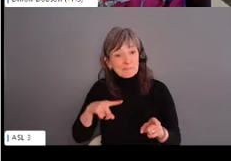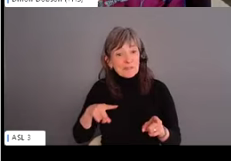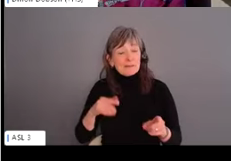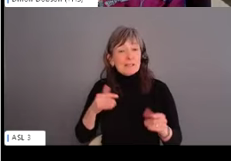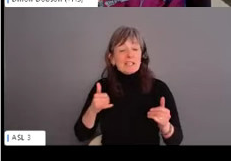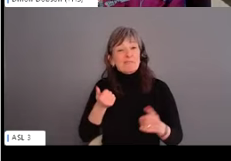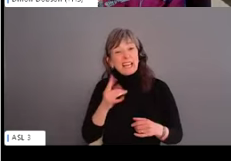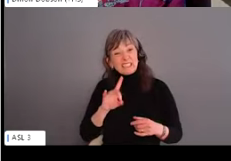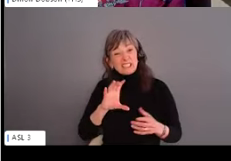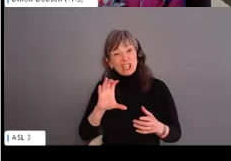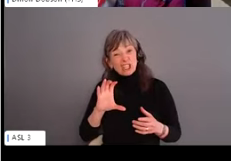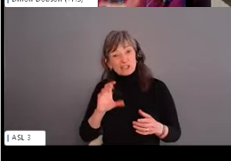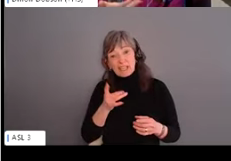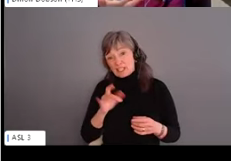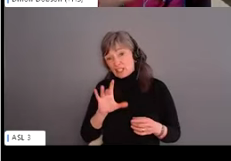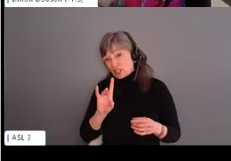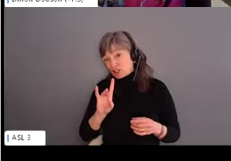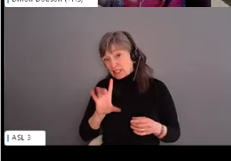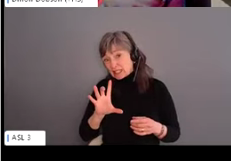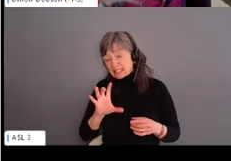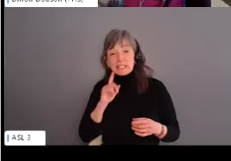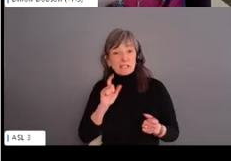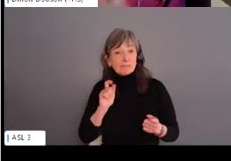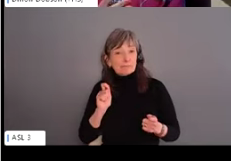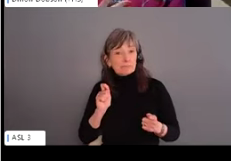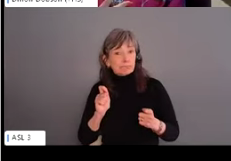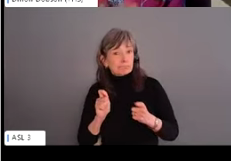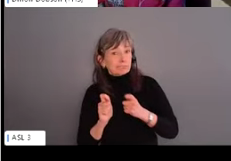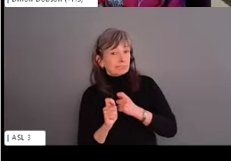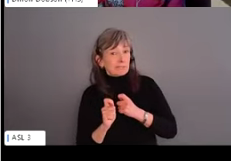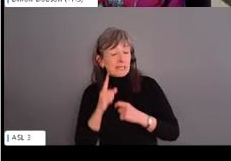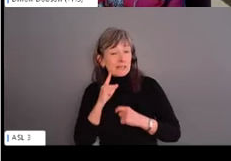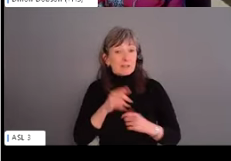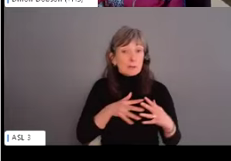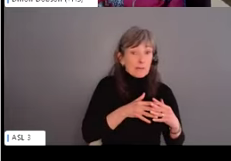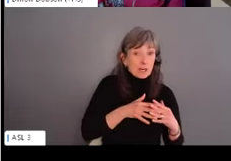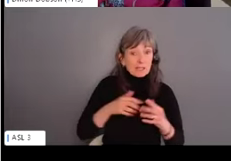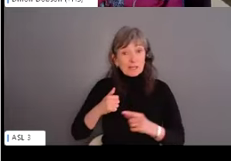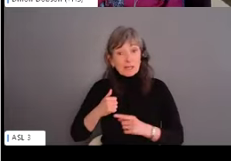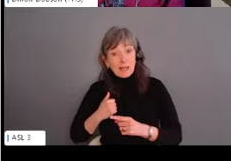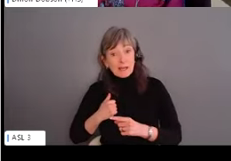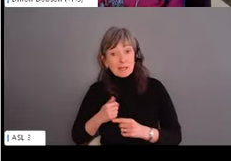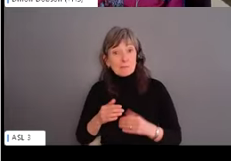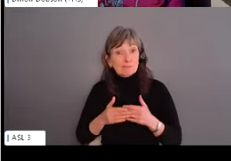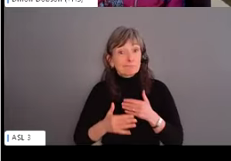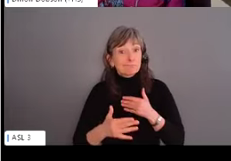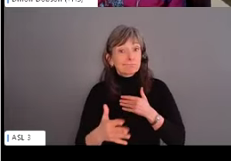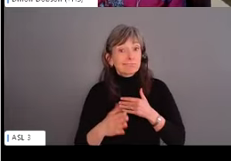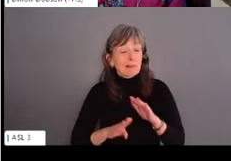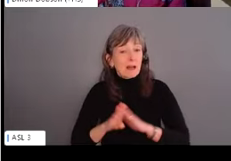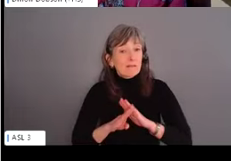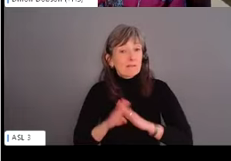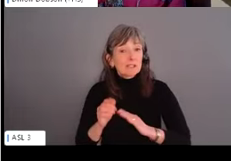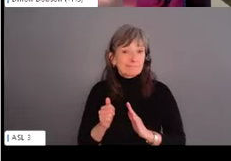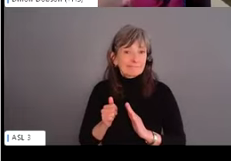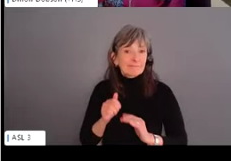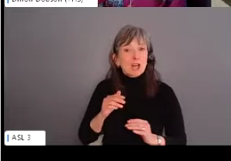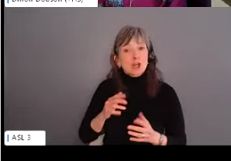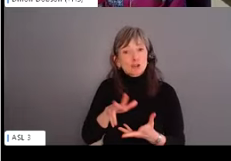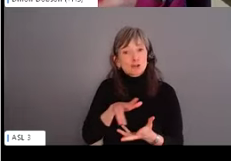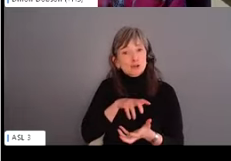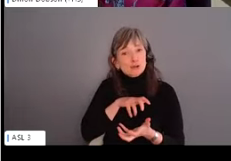1800s with the development in both Canada and the United States, the development of cruelty to animals acts. And so